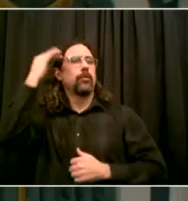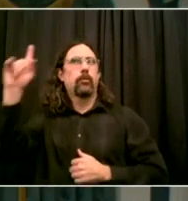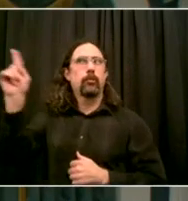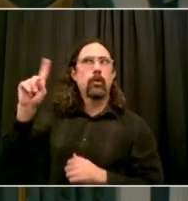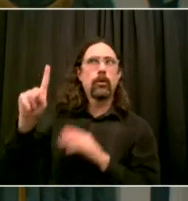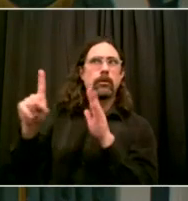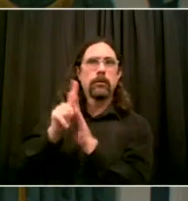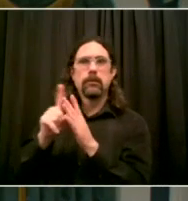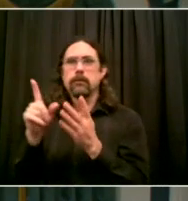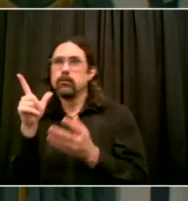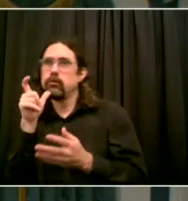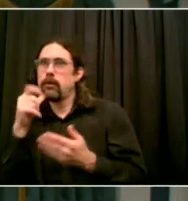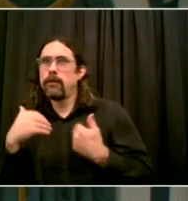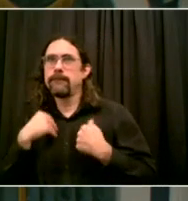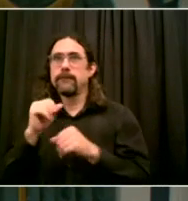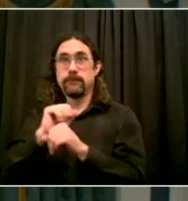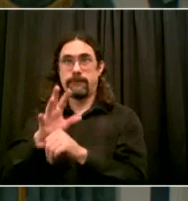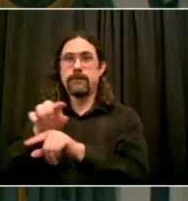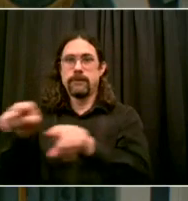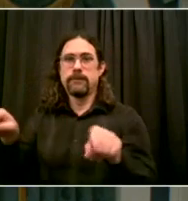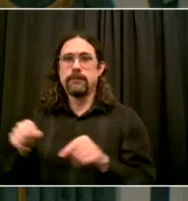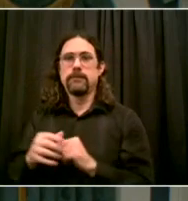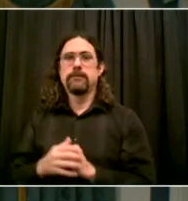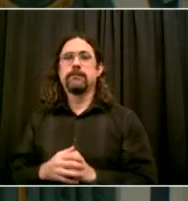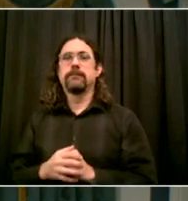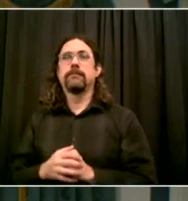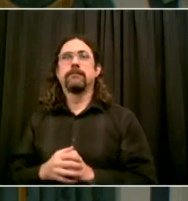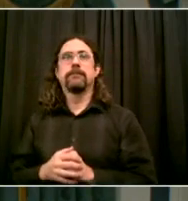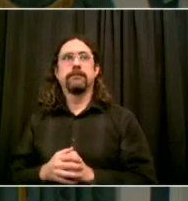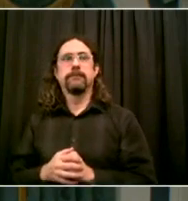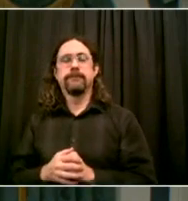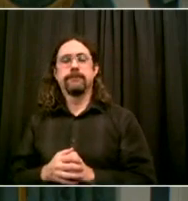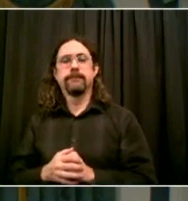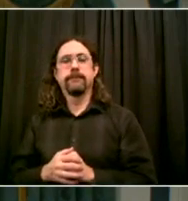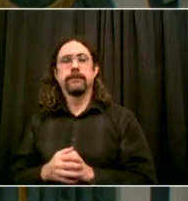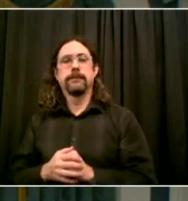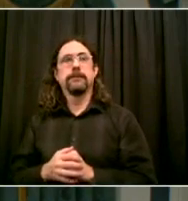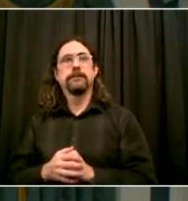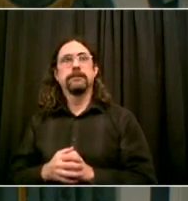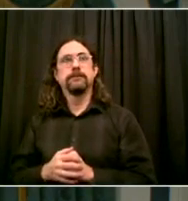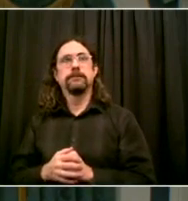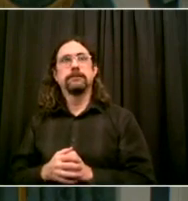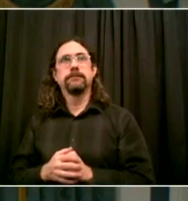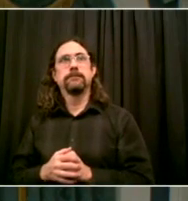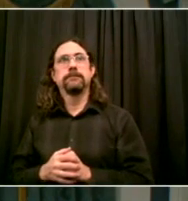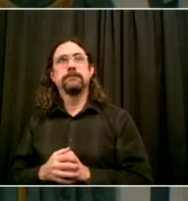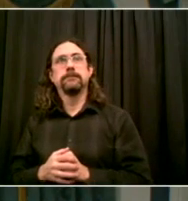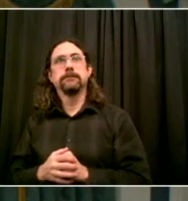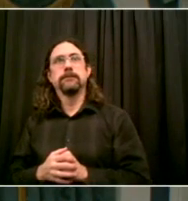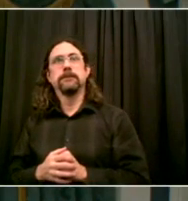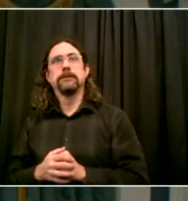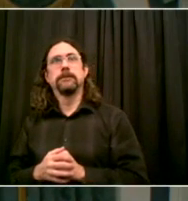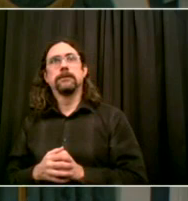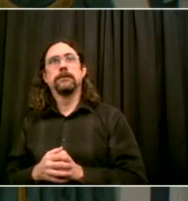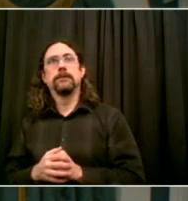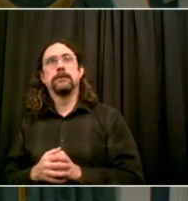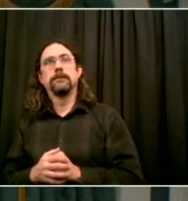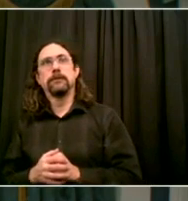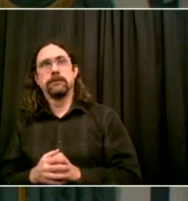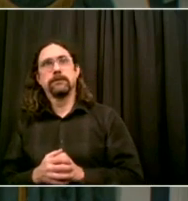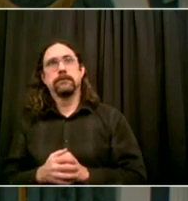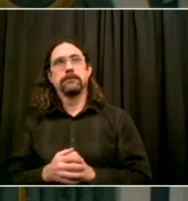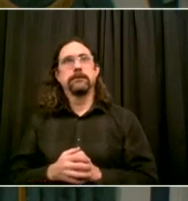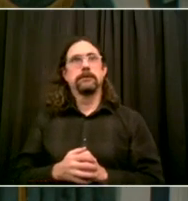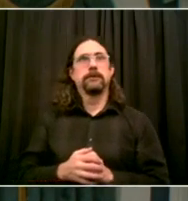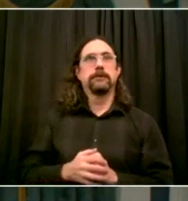city's plans for upcoming holiday events. Are you prepared, Mayor, to take more aggressive actions such as not allowing the